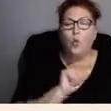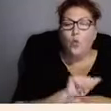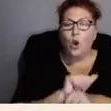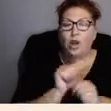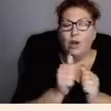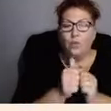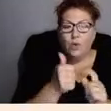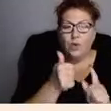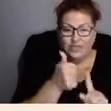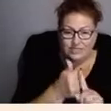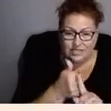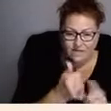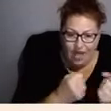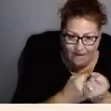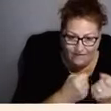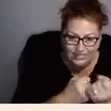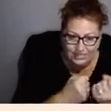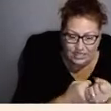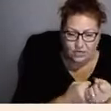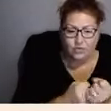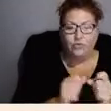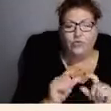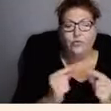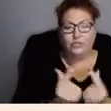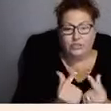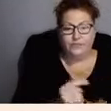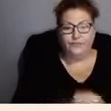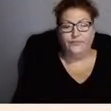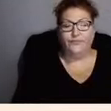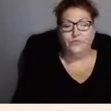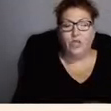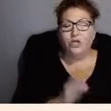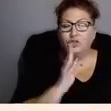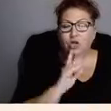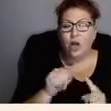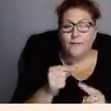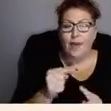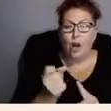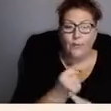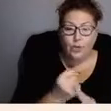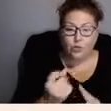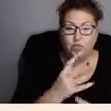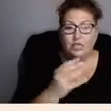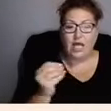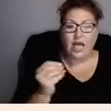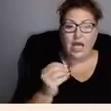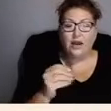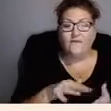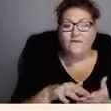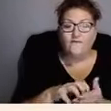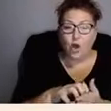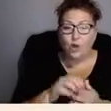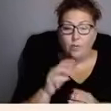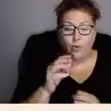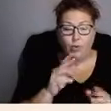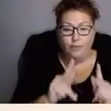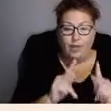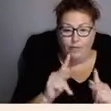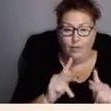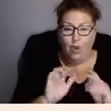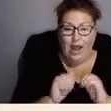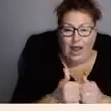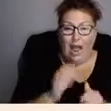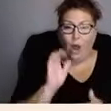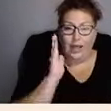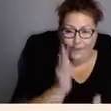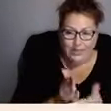working with self-advocacy groups to talk about abuse of vulnerable individuals and how